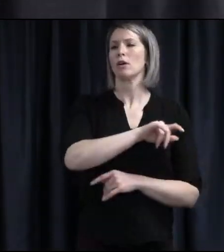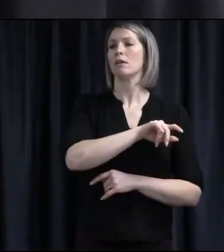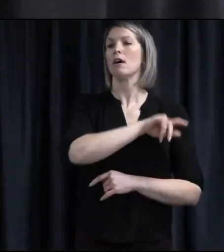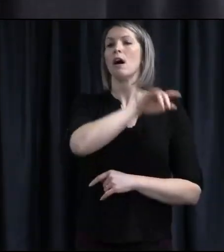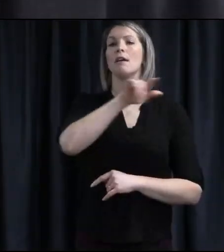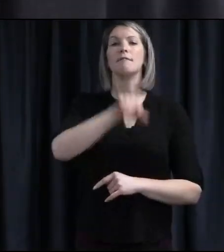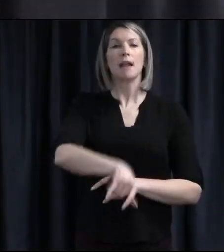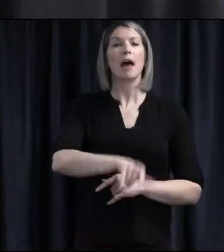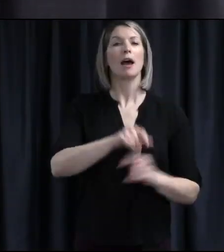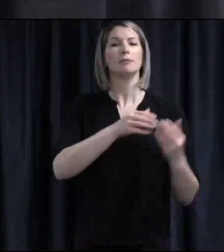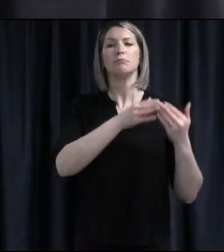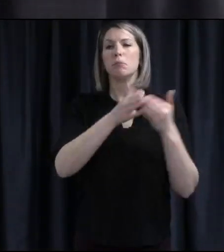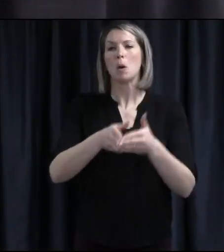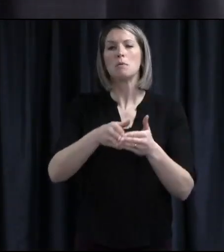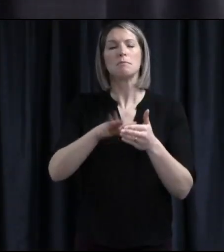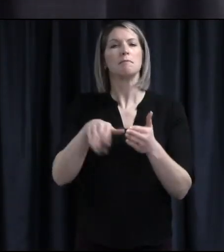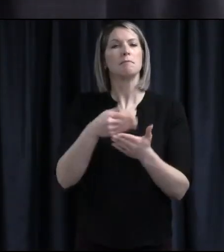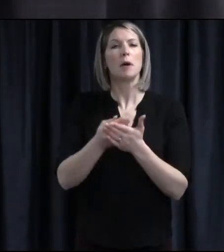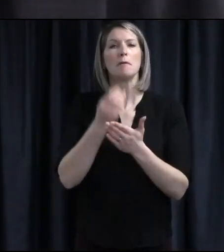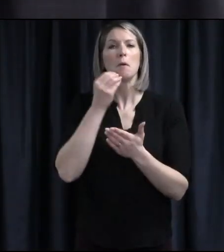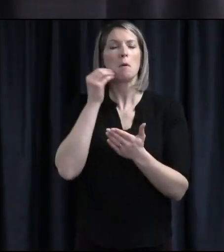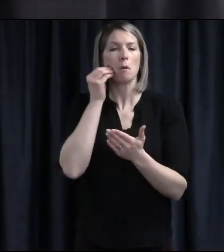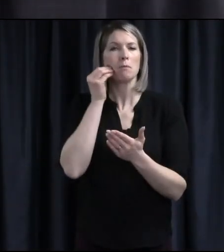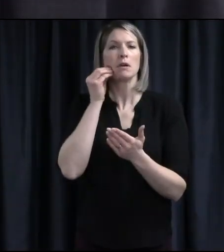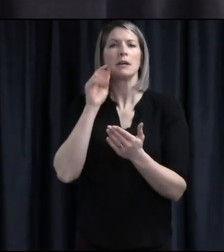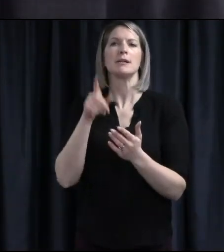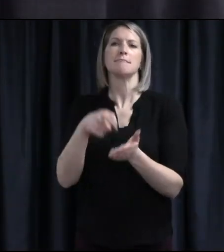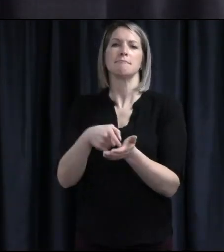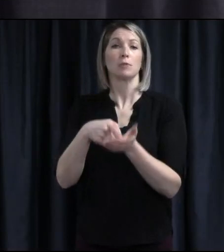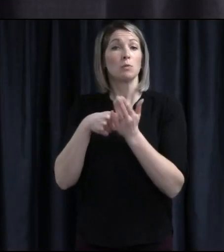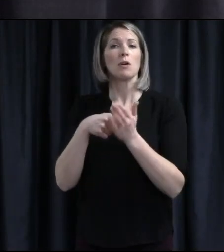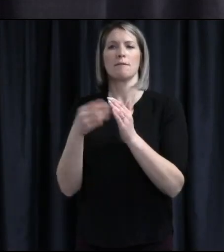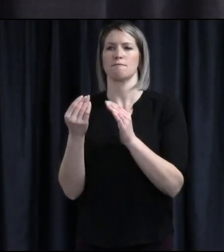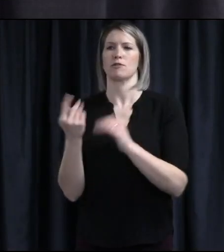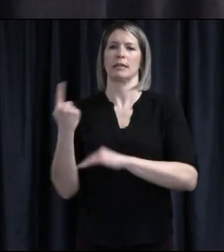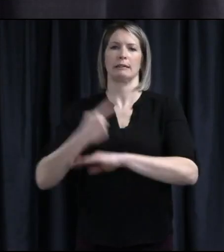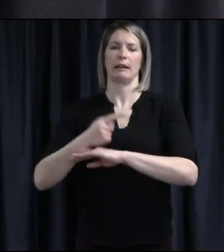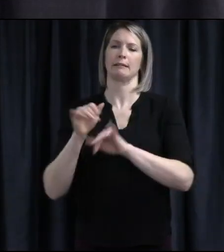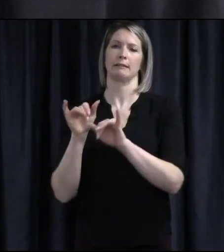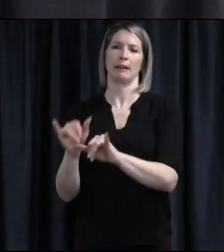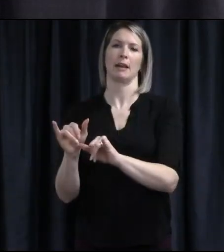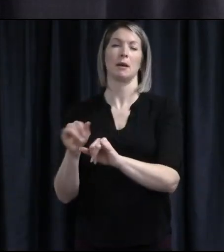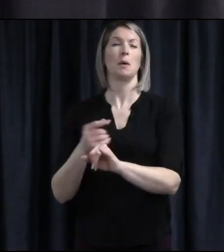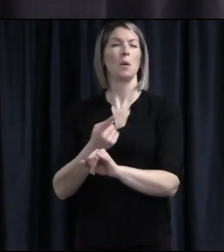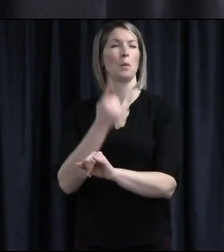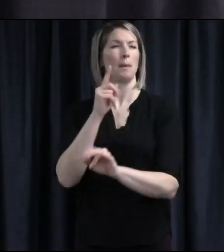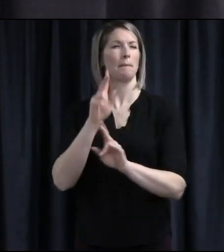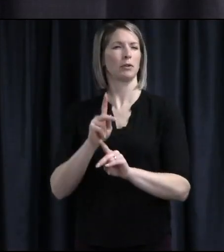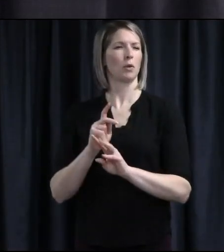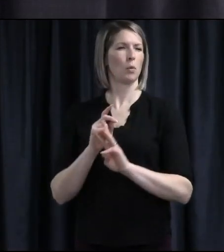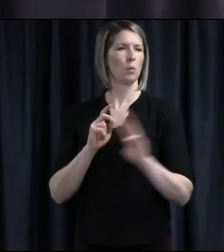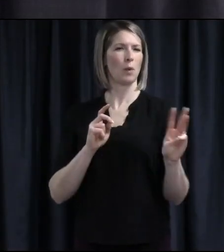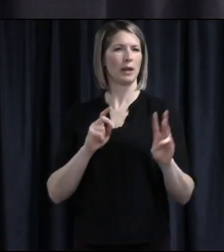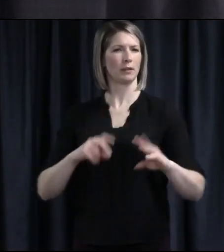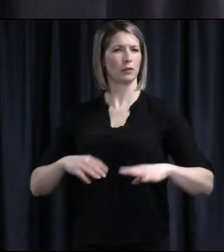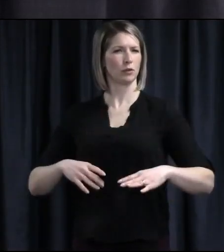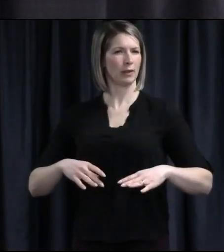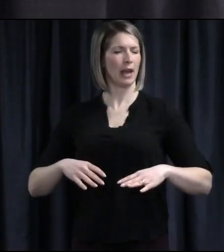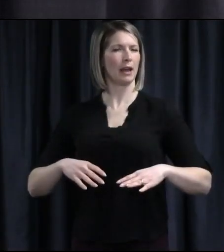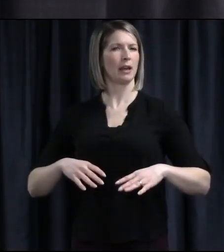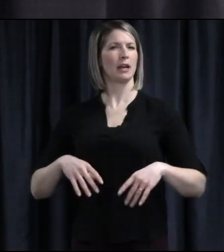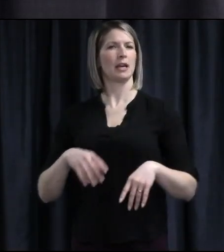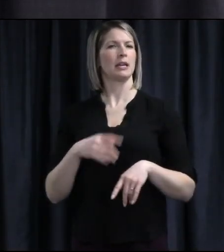or internationally, I received a message from one tourism operator here on the West Coast who said they just put a bullet in my